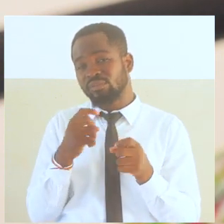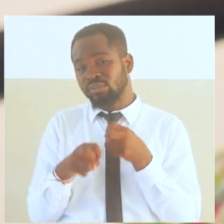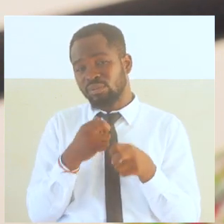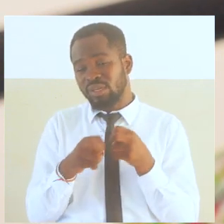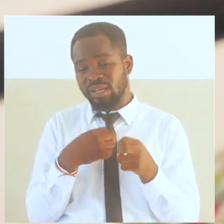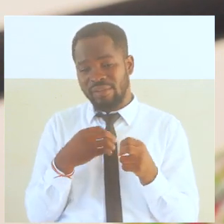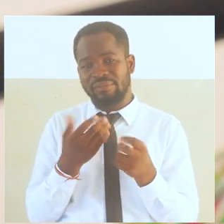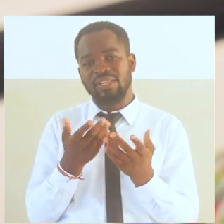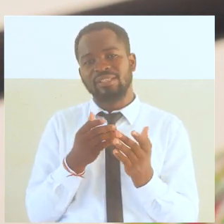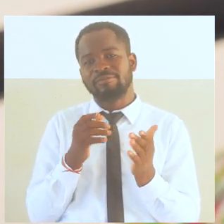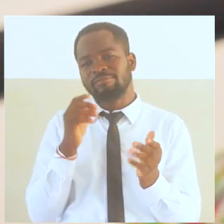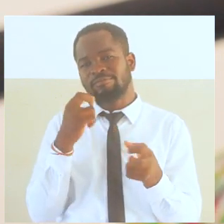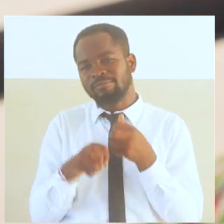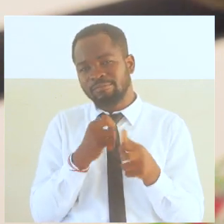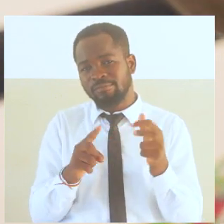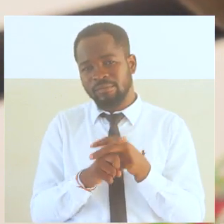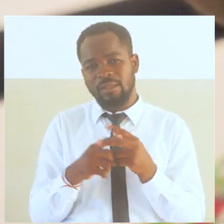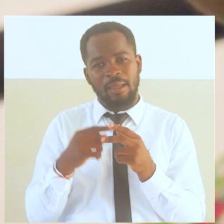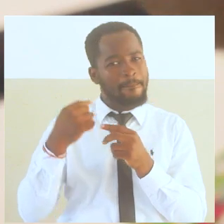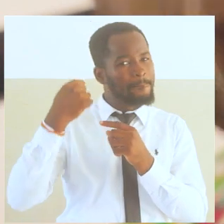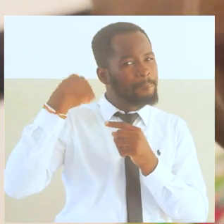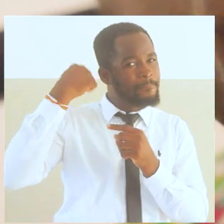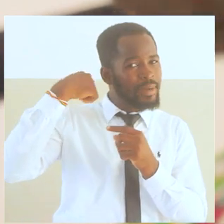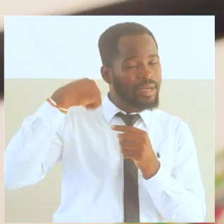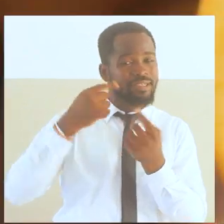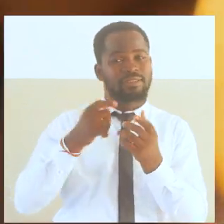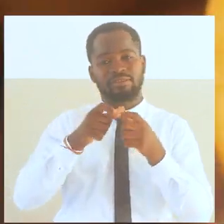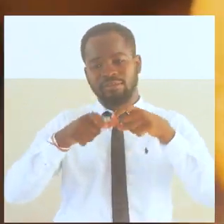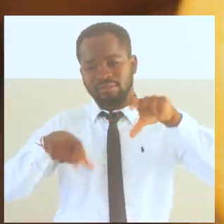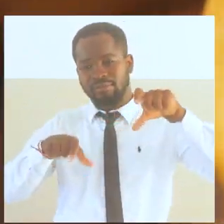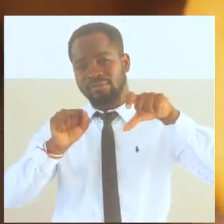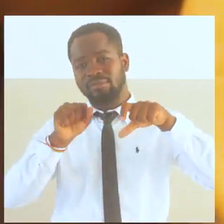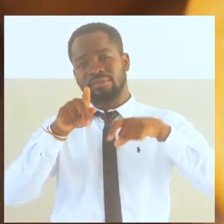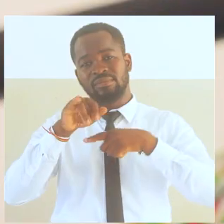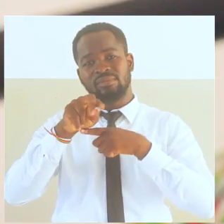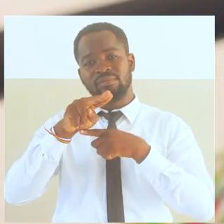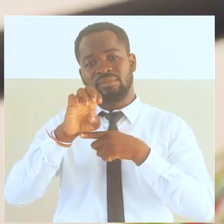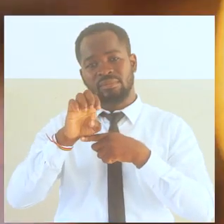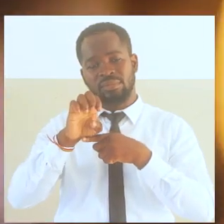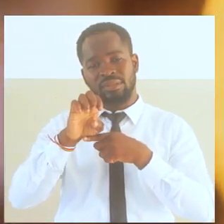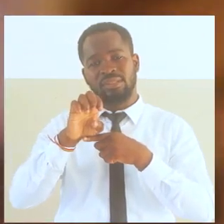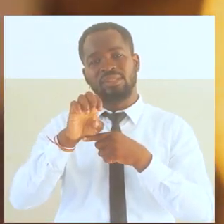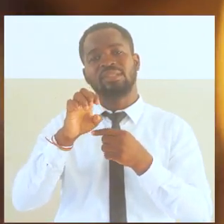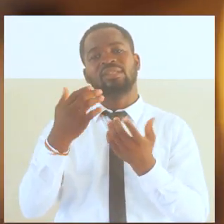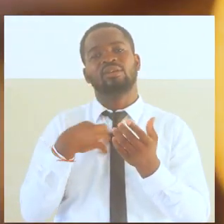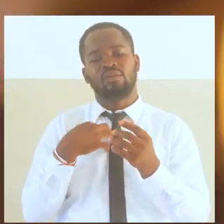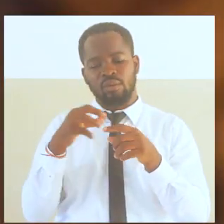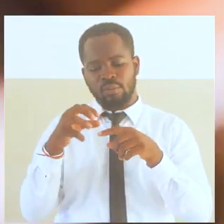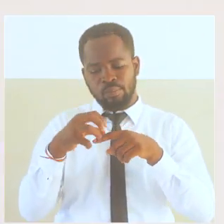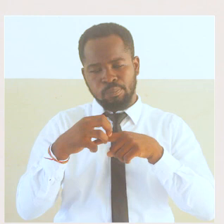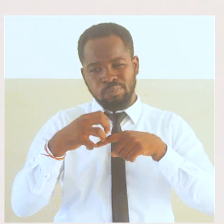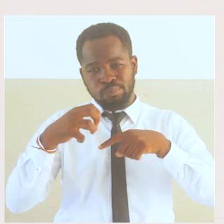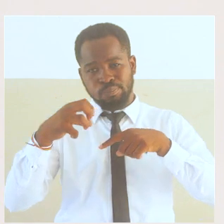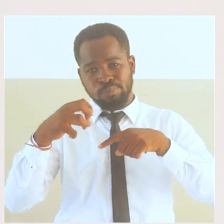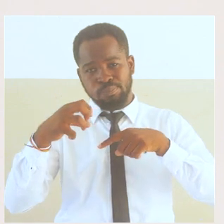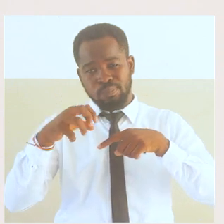nerves comes through the spine. You see a swelling behind the child. The nerves are in, there's some water in there, and then